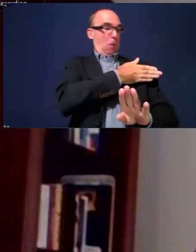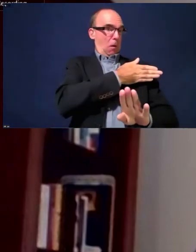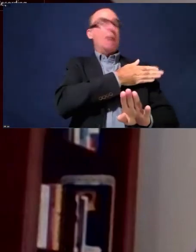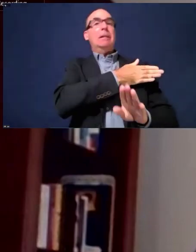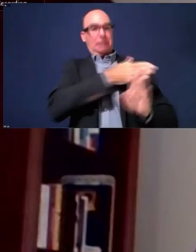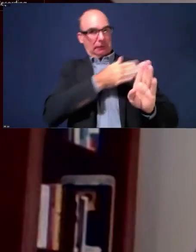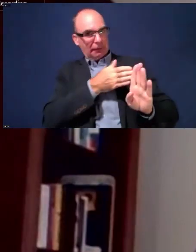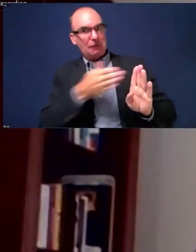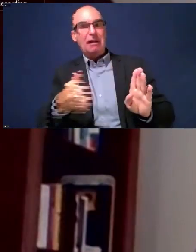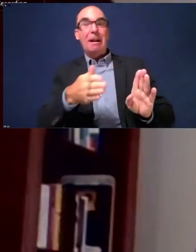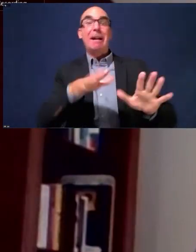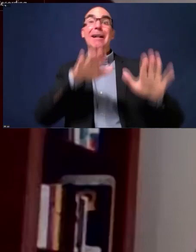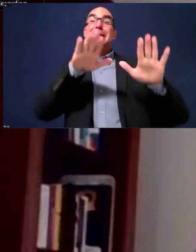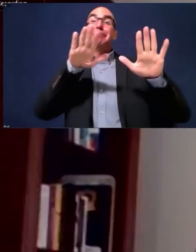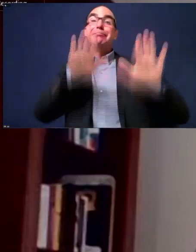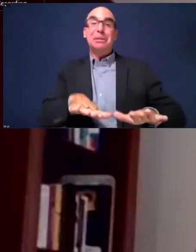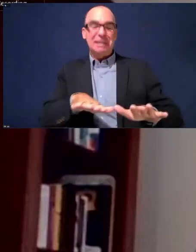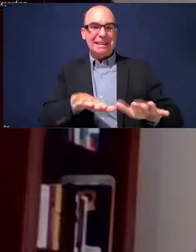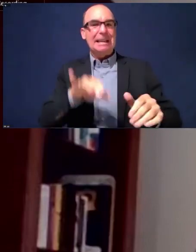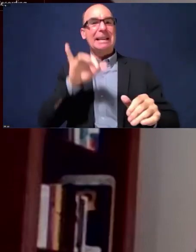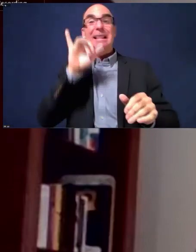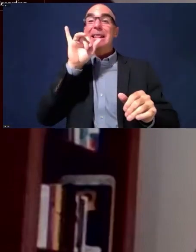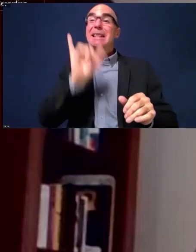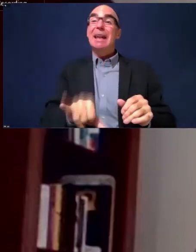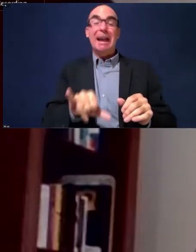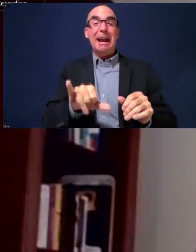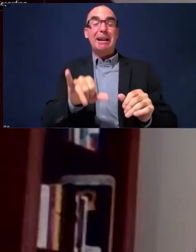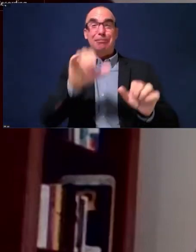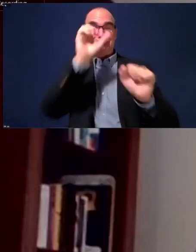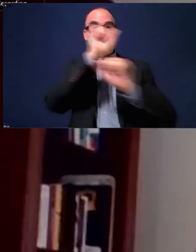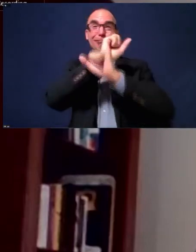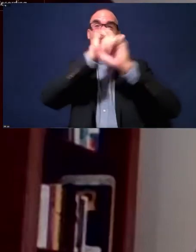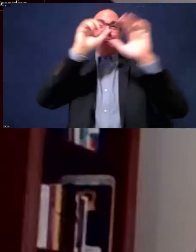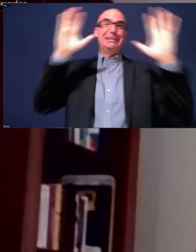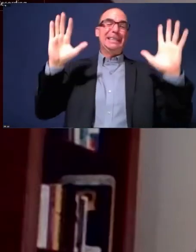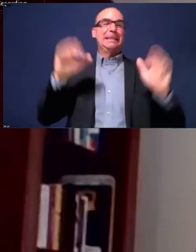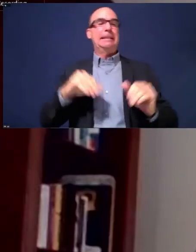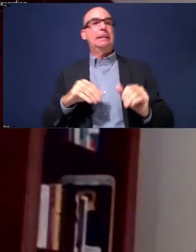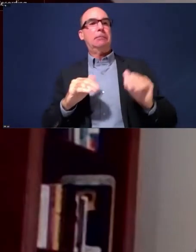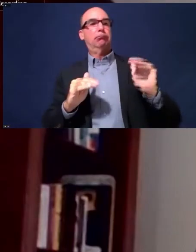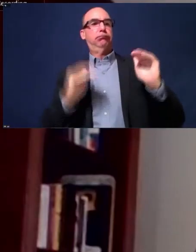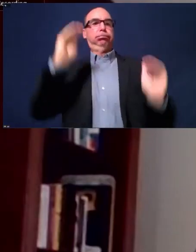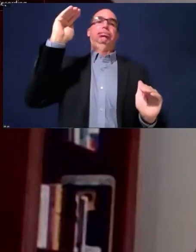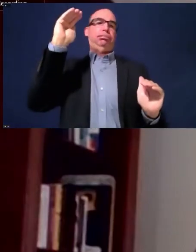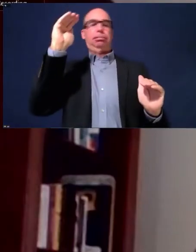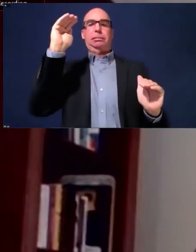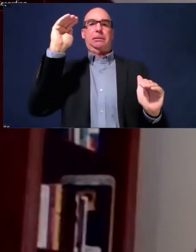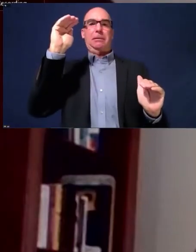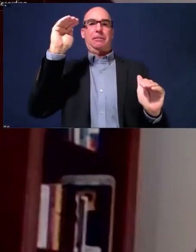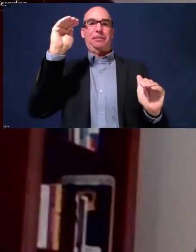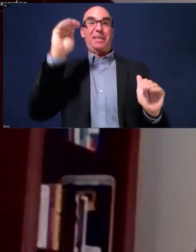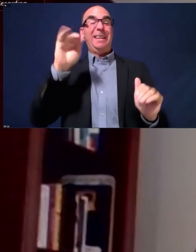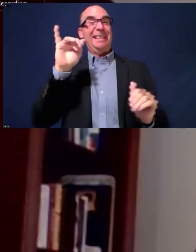was marked by a system of inequality that has been called Canada's version of Jim